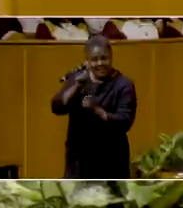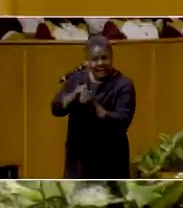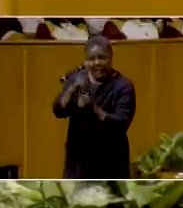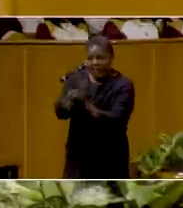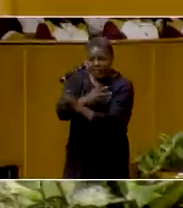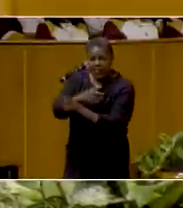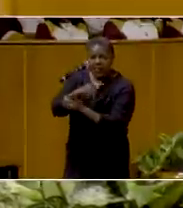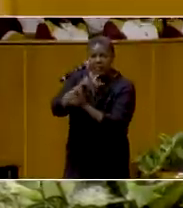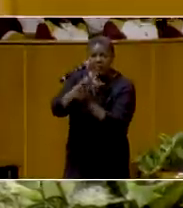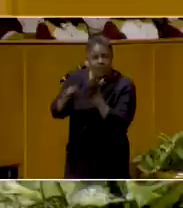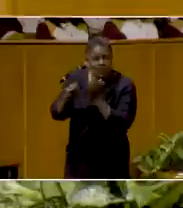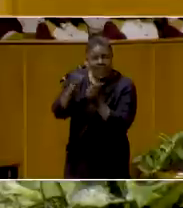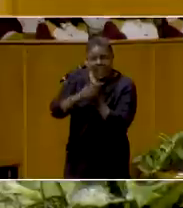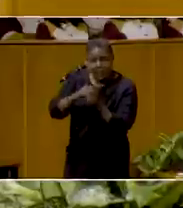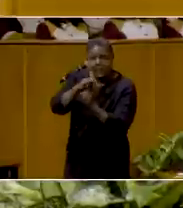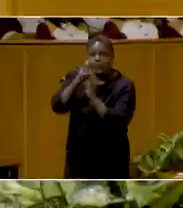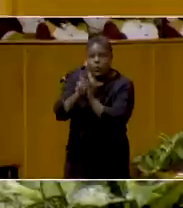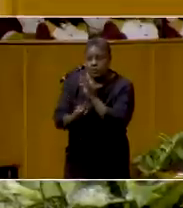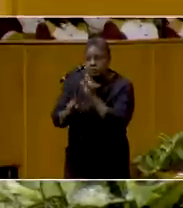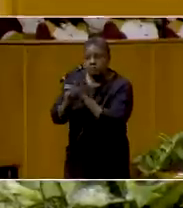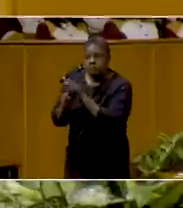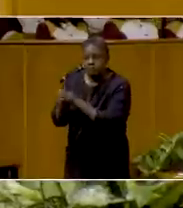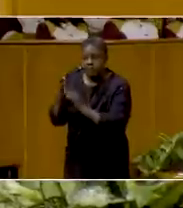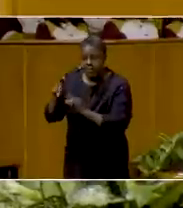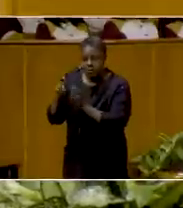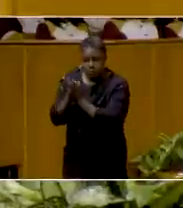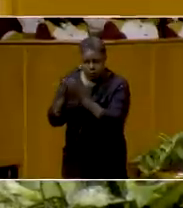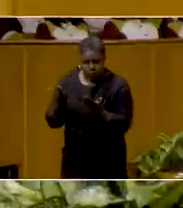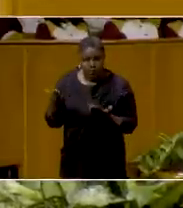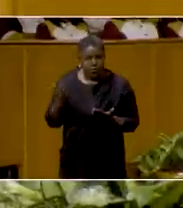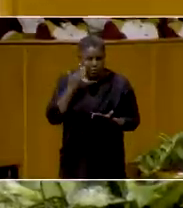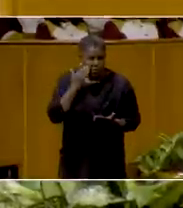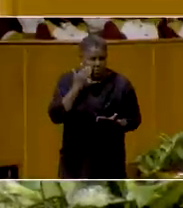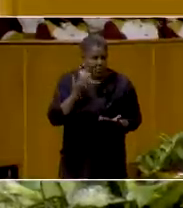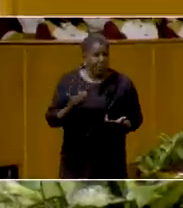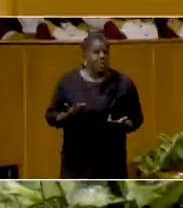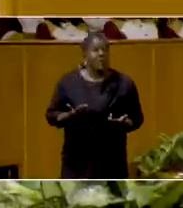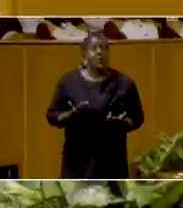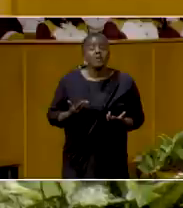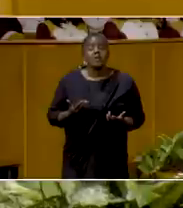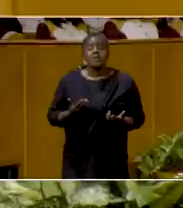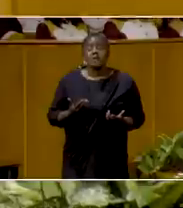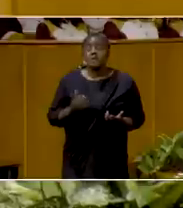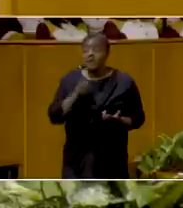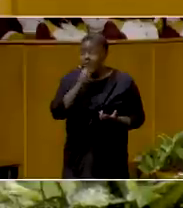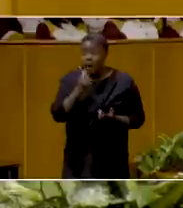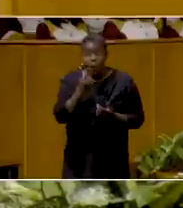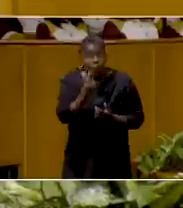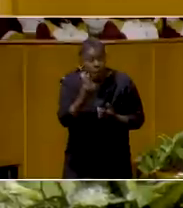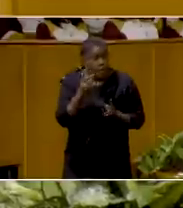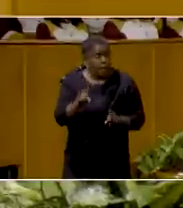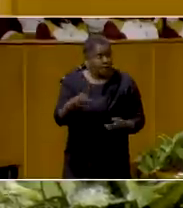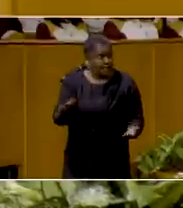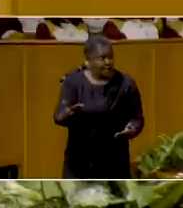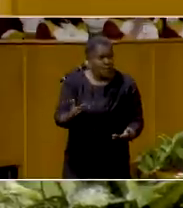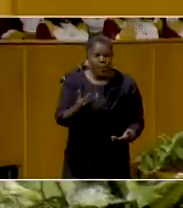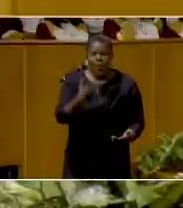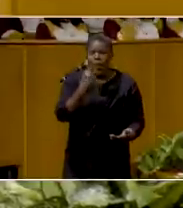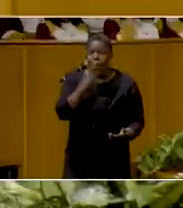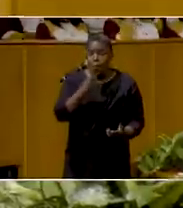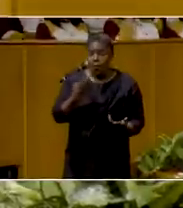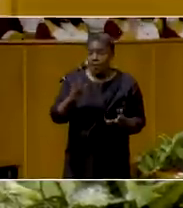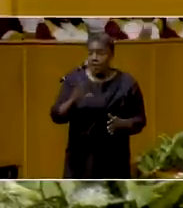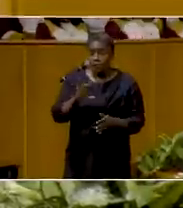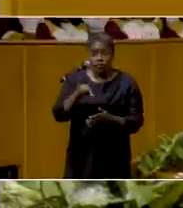every verse of this book. Because there's not a one of us in here who's graduated